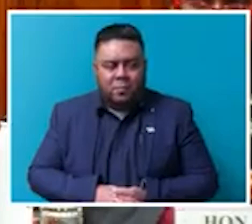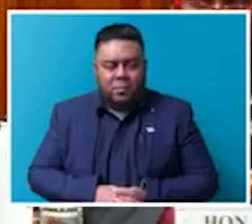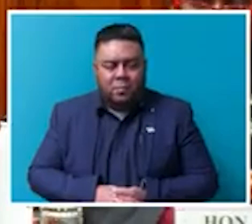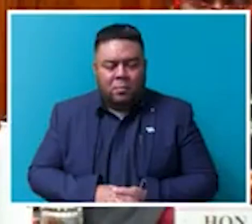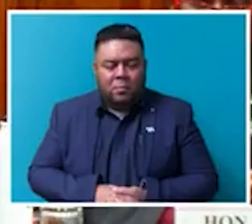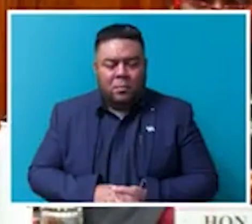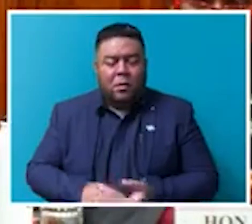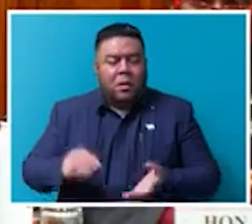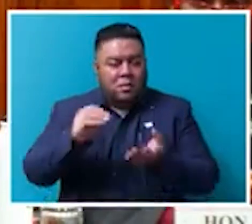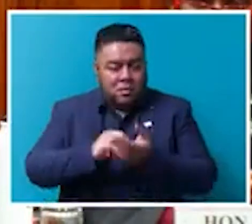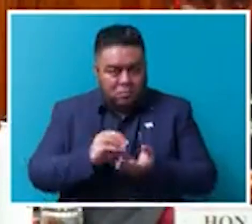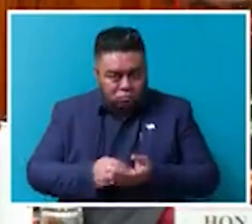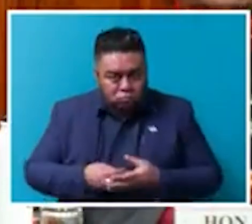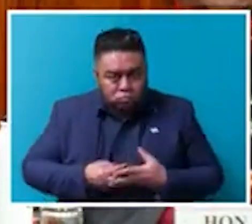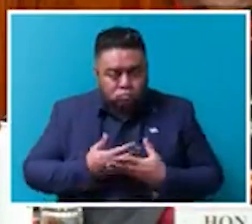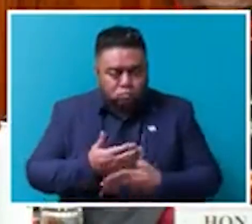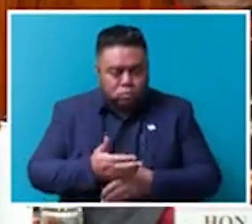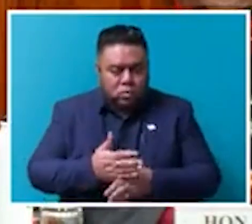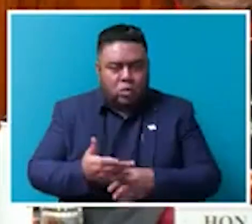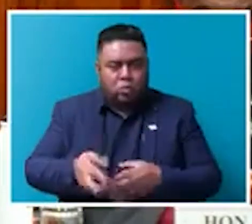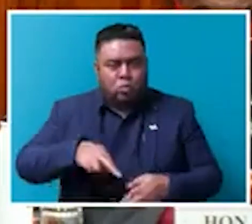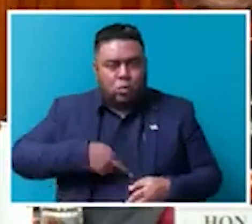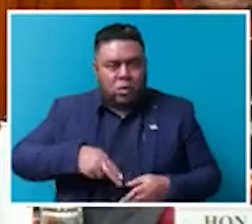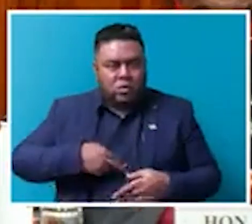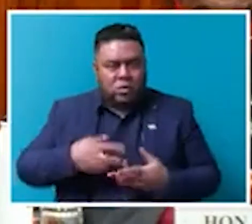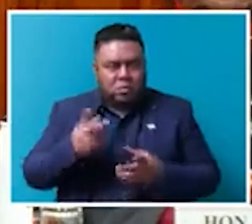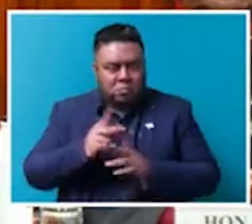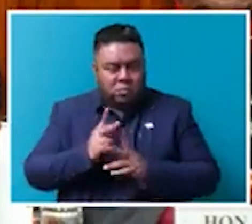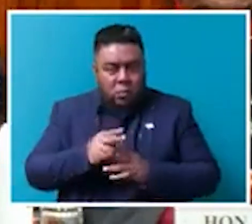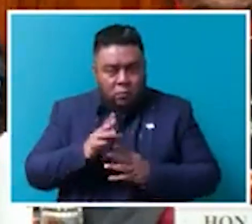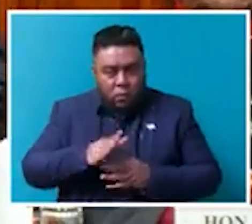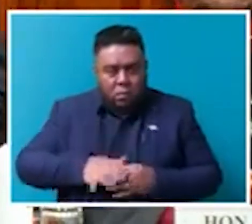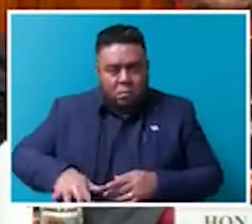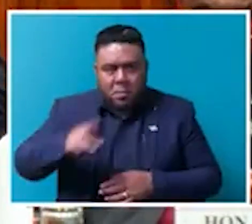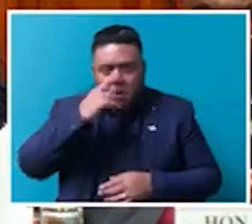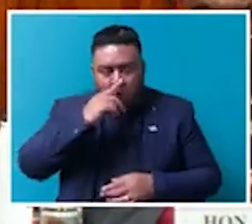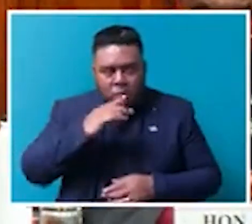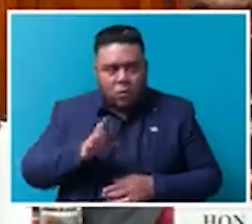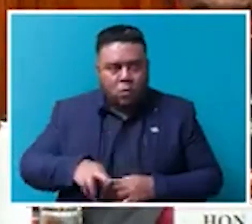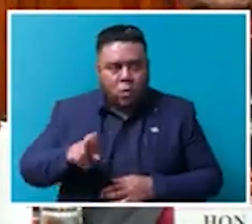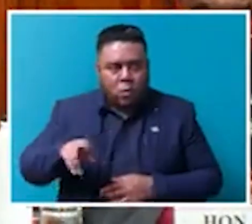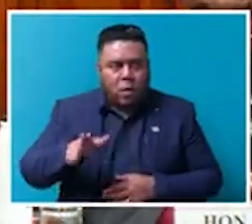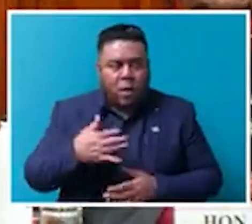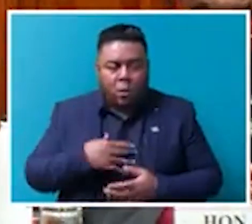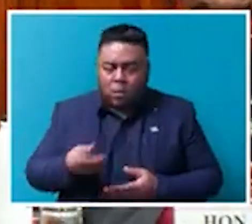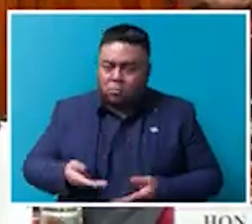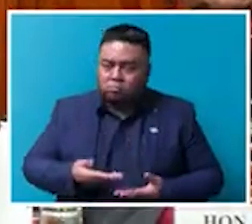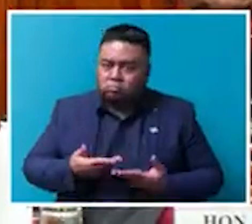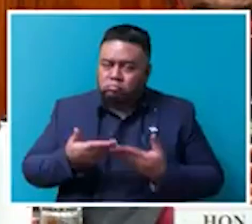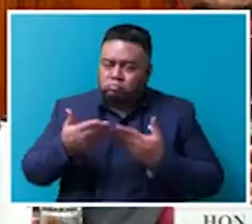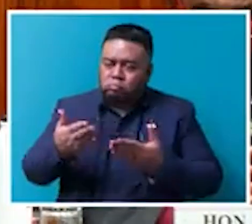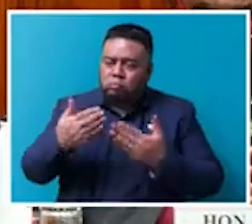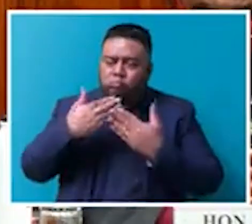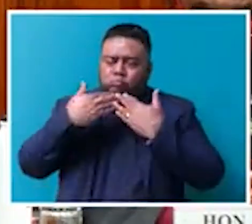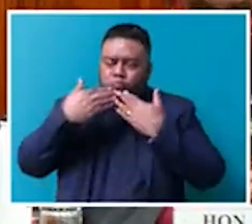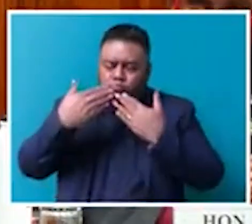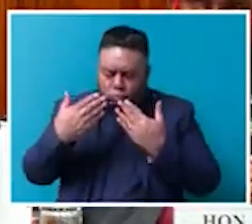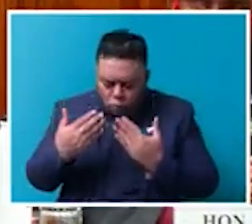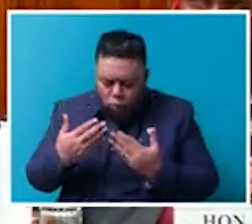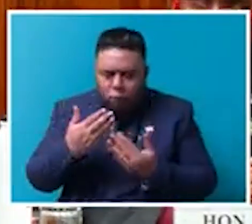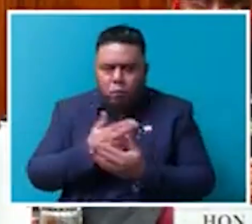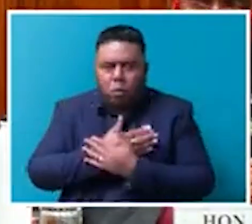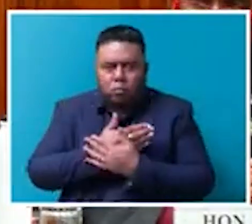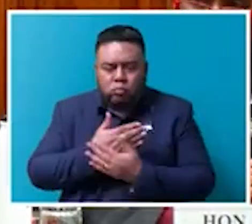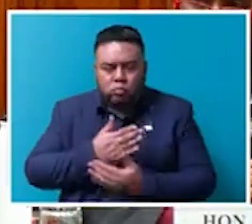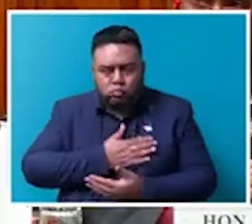serving the people through religious means as well. I would like to pass our condolences from the Parliament and